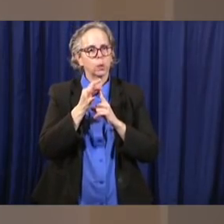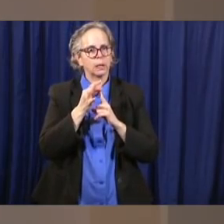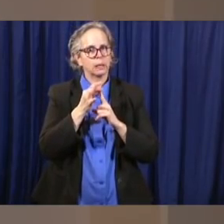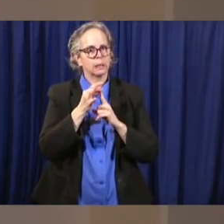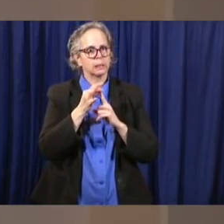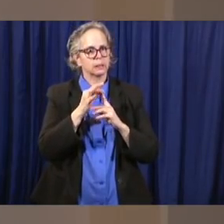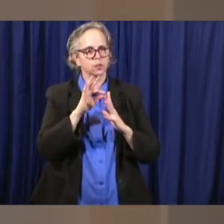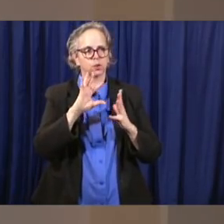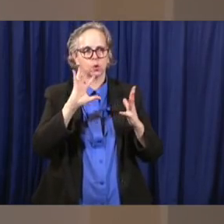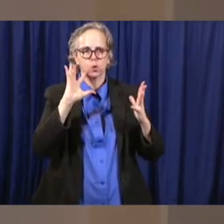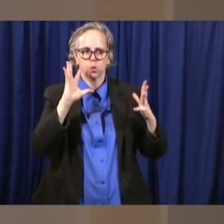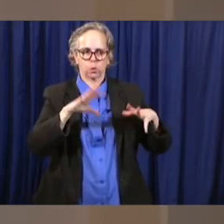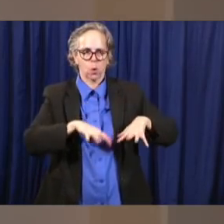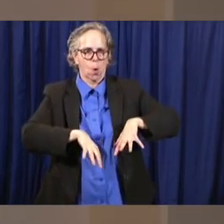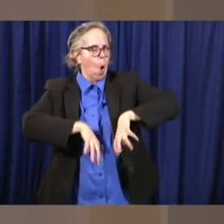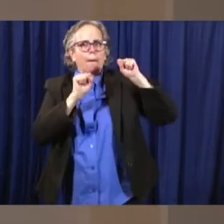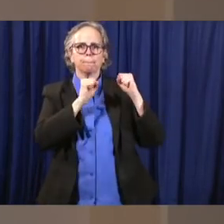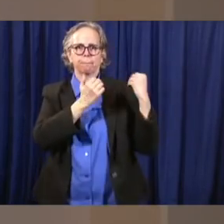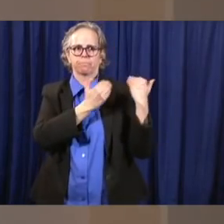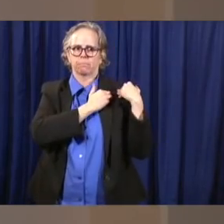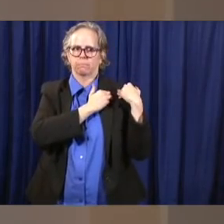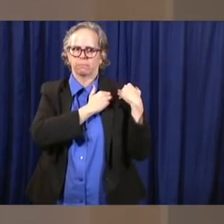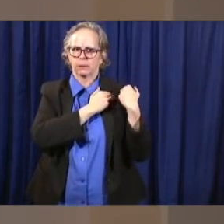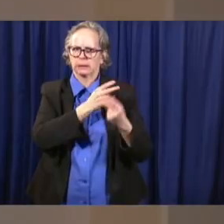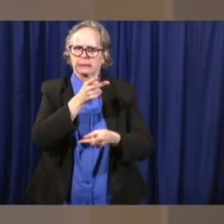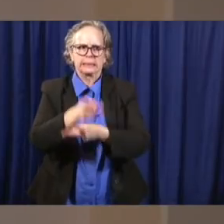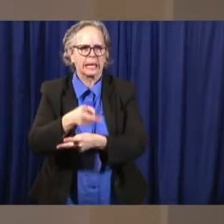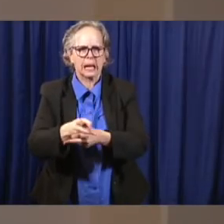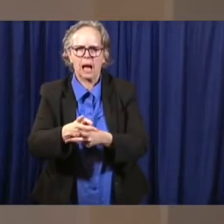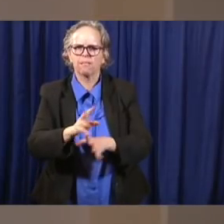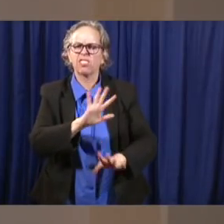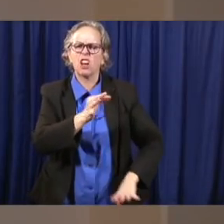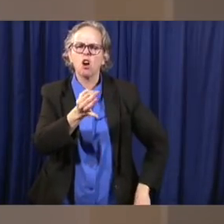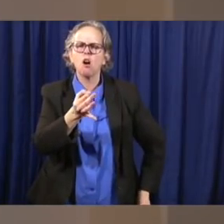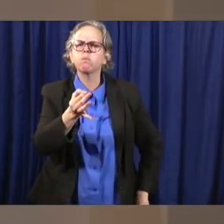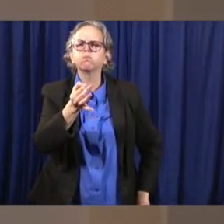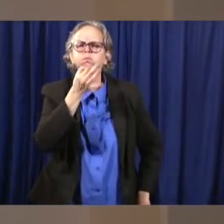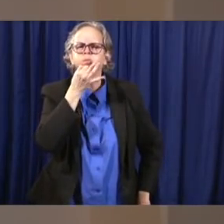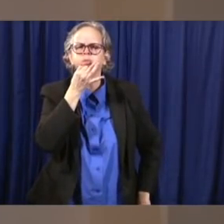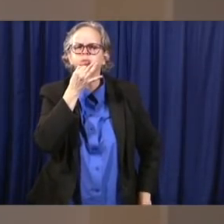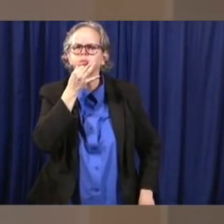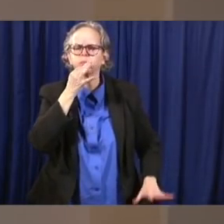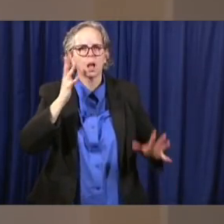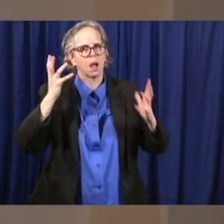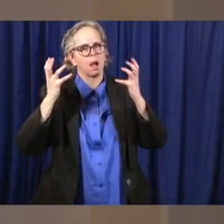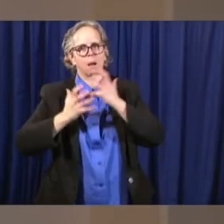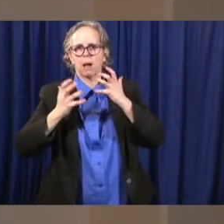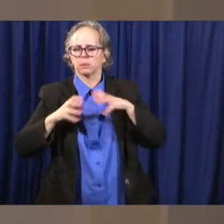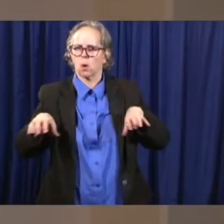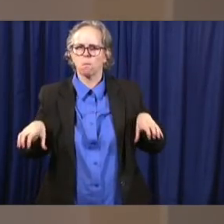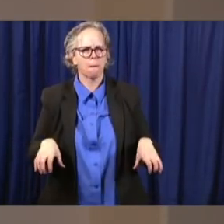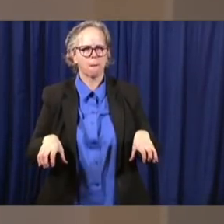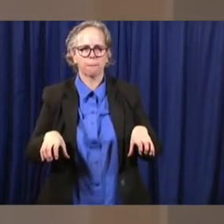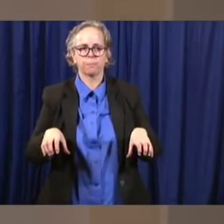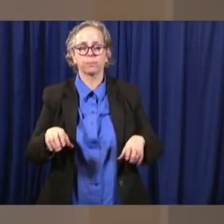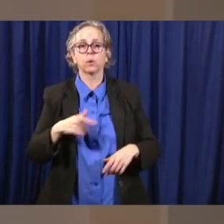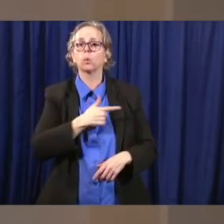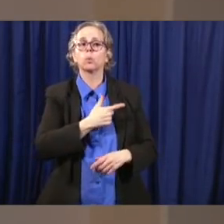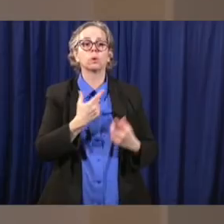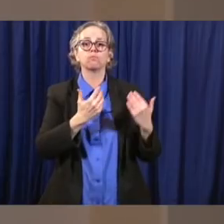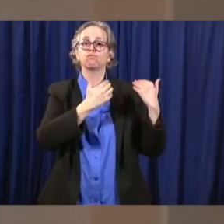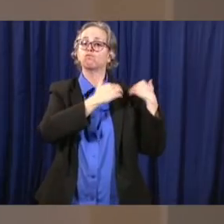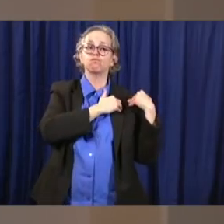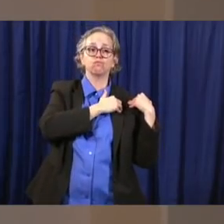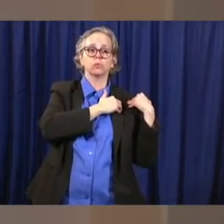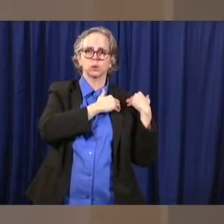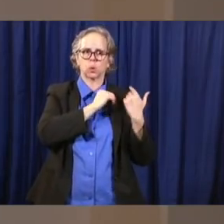feel that they will do a fantastic job. They're going to really be there to help people navigate the